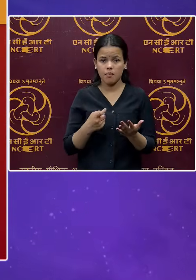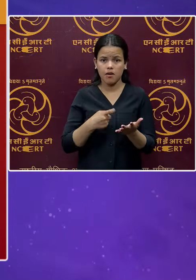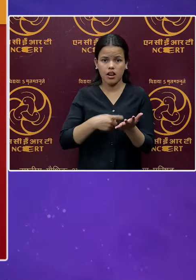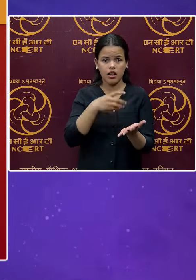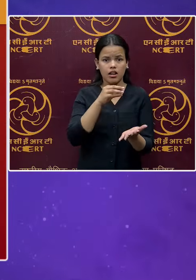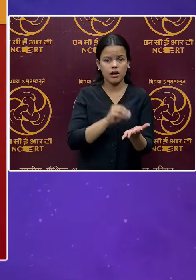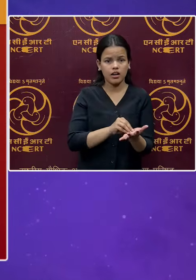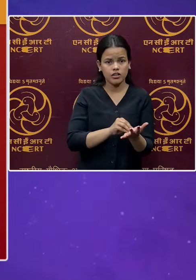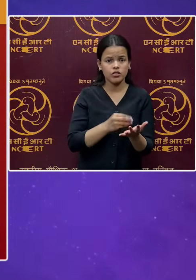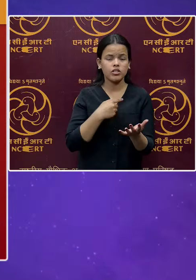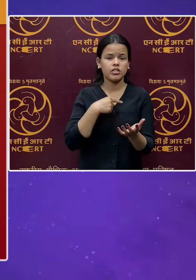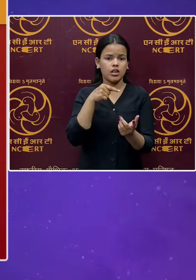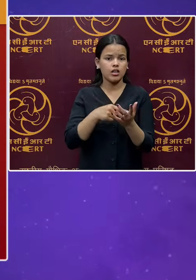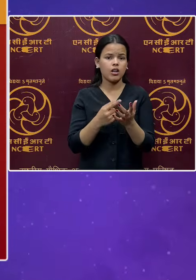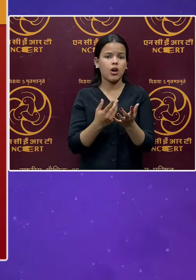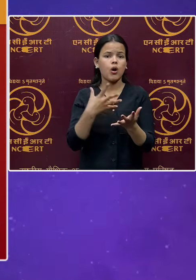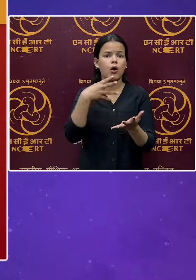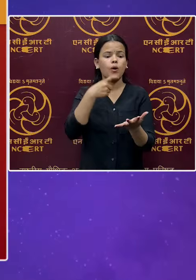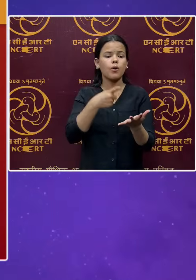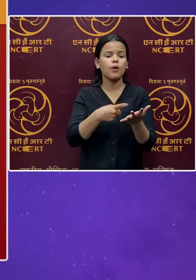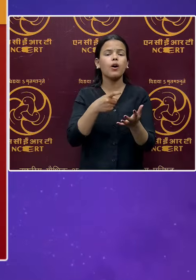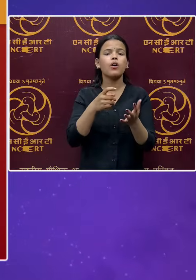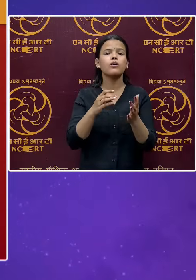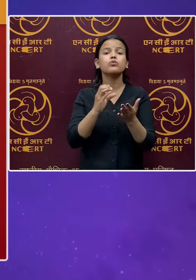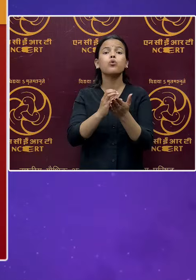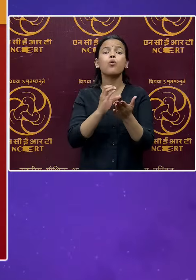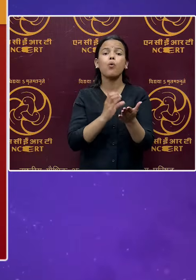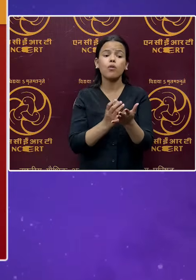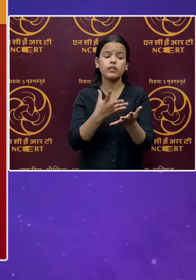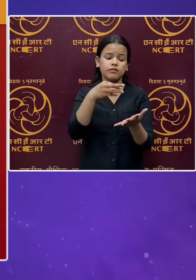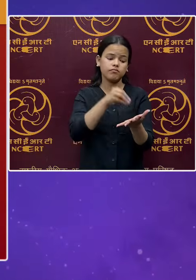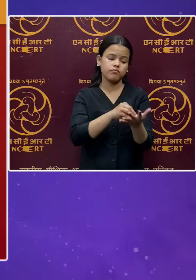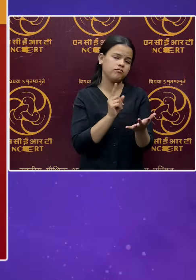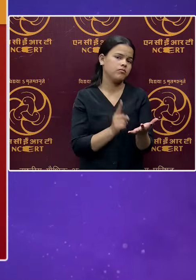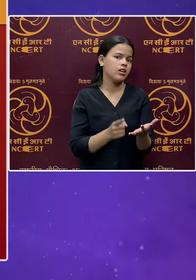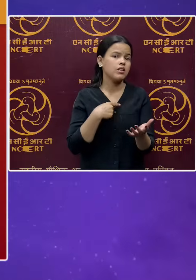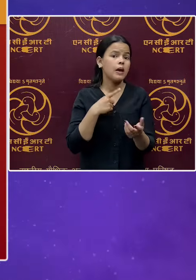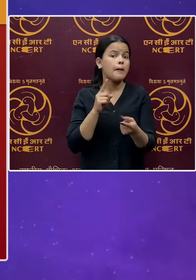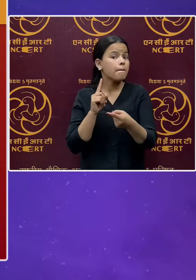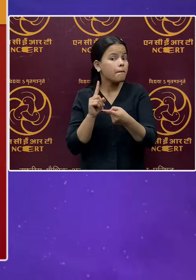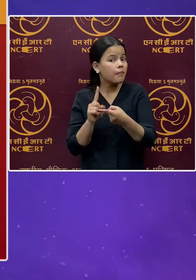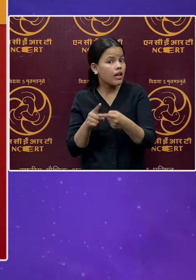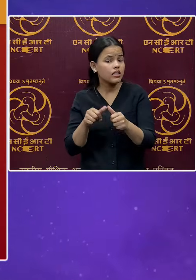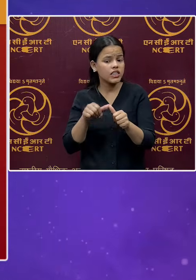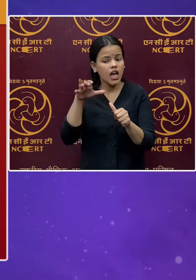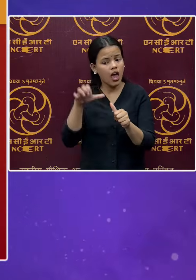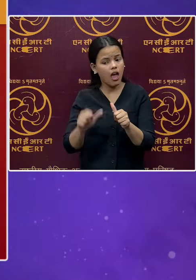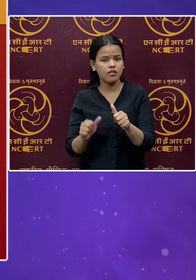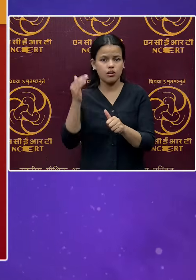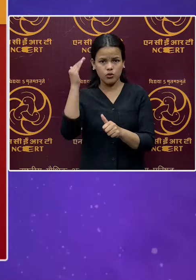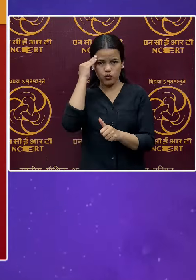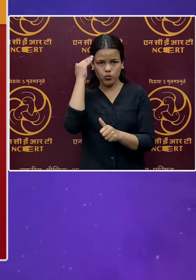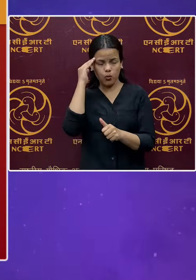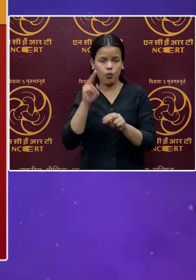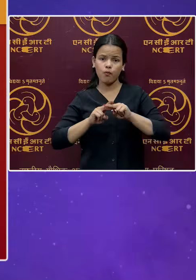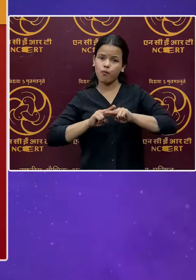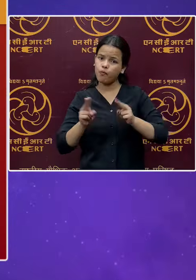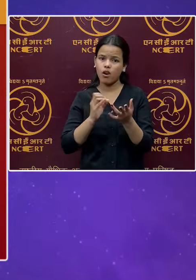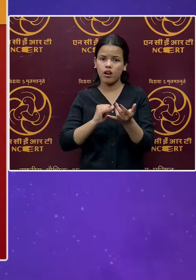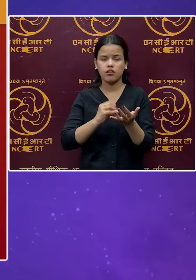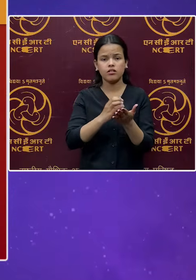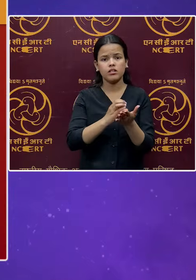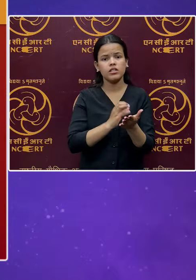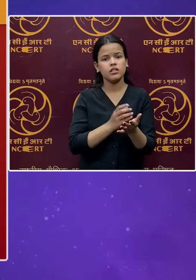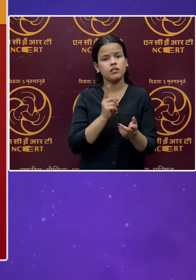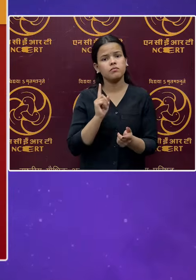particular course and they should be able to access the content. So once they are registered in a particular course, they should